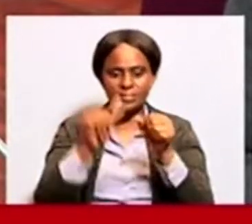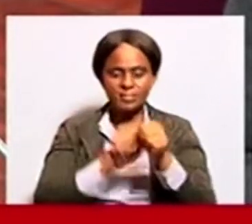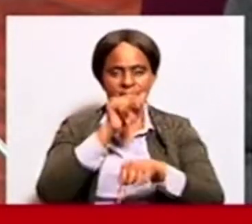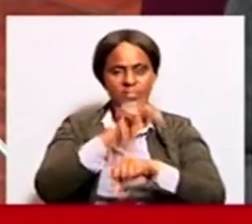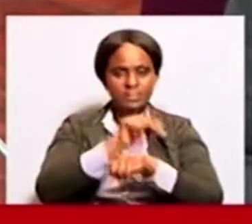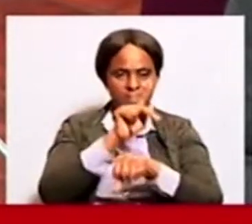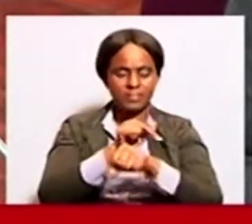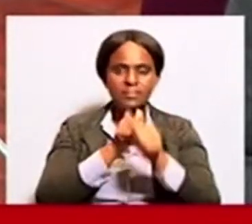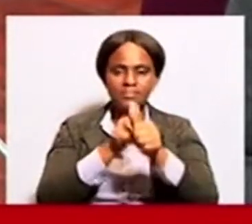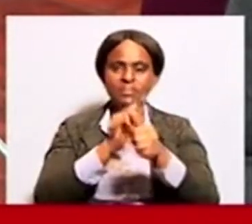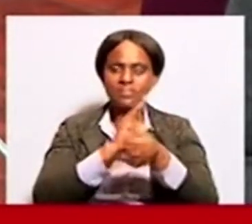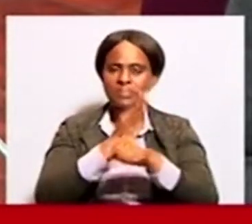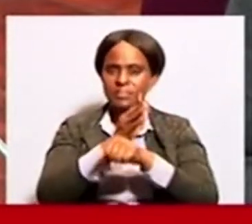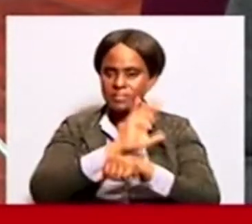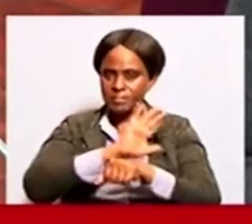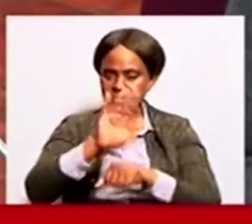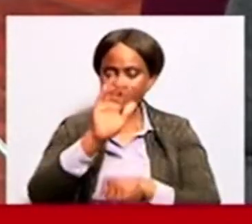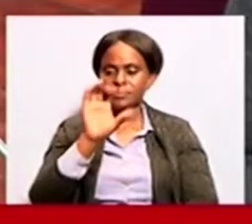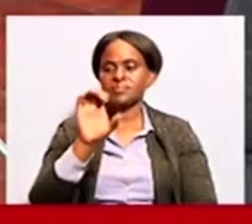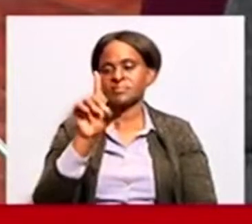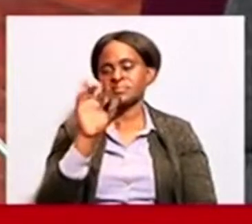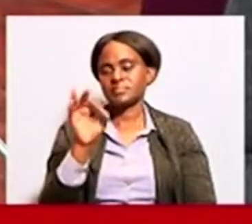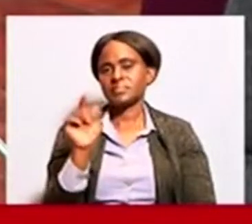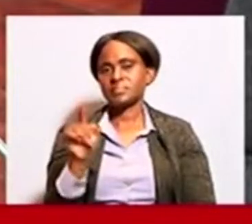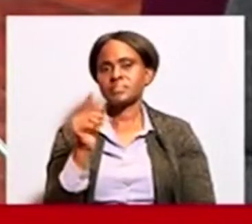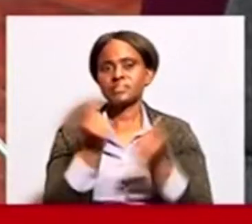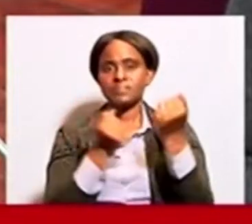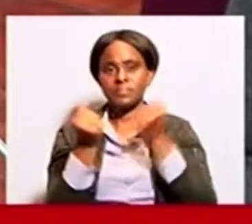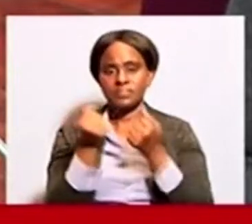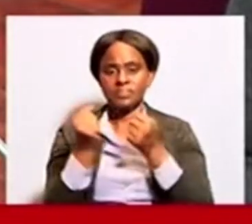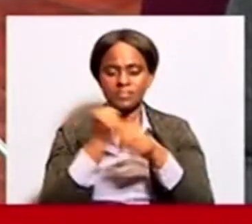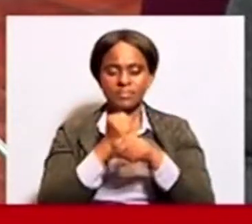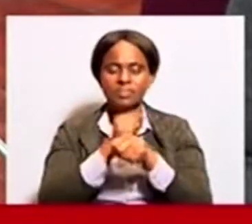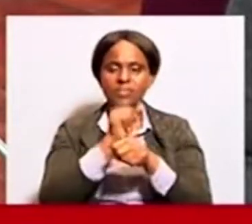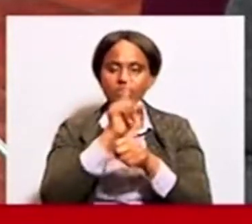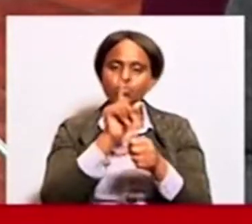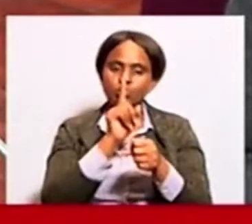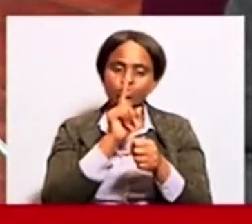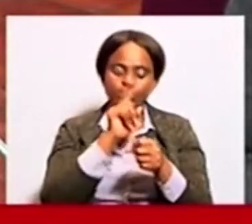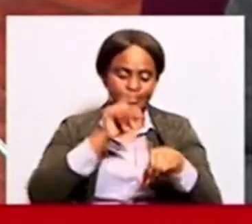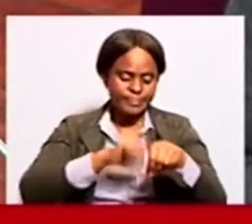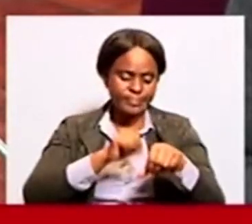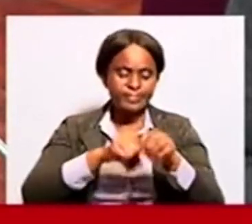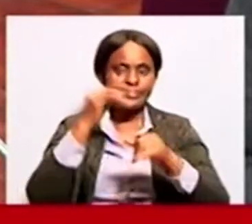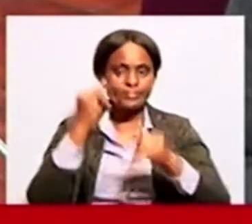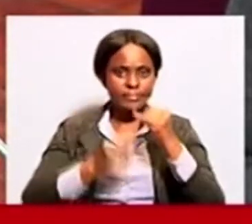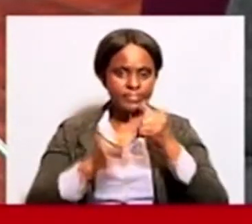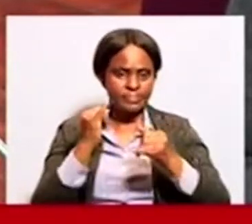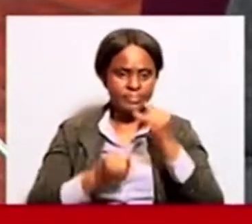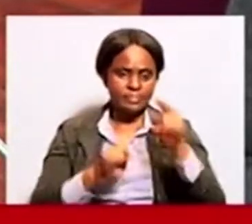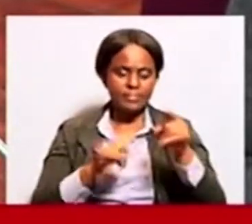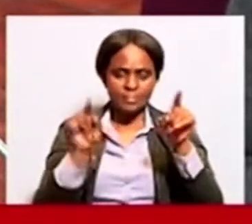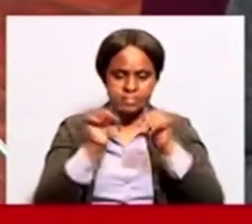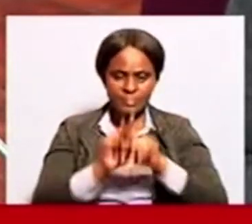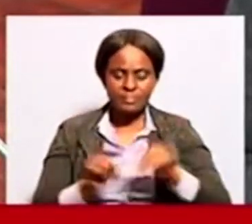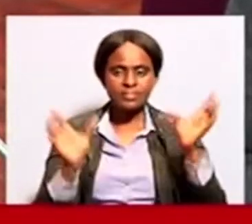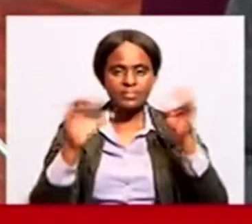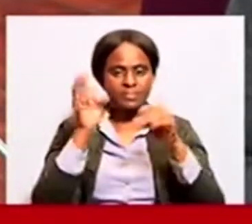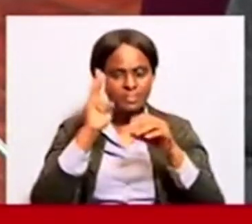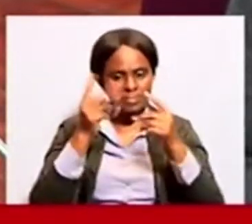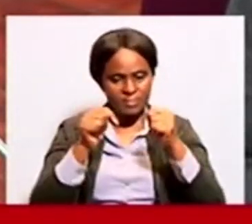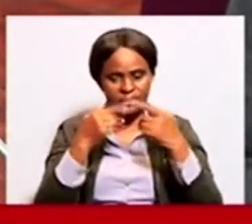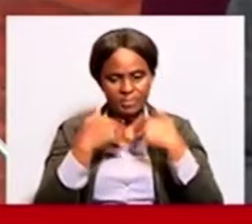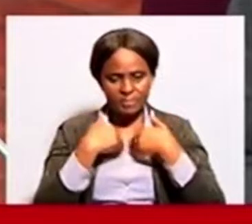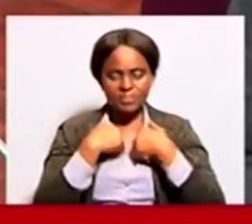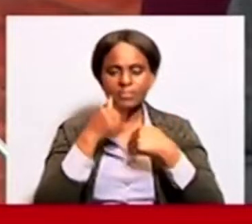project following the acquisition of the CDF vehicle to ensure timely completion. Also, the Council will endeavor to